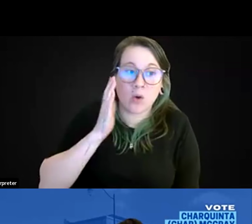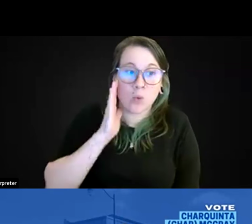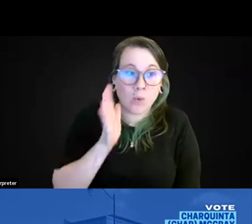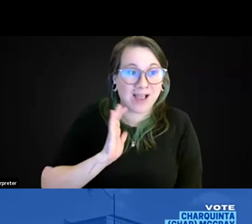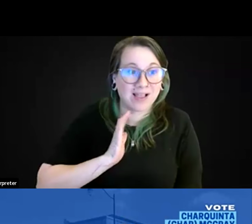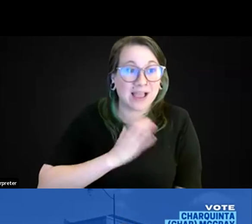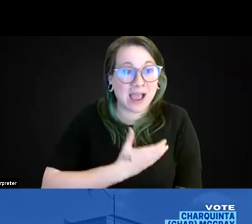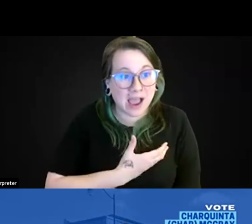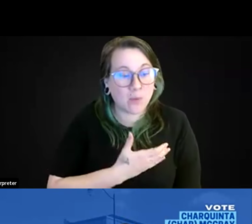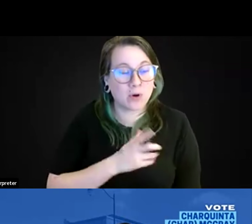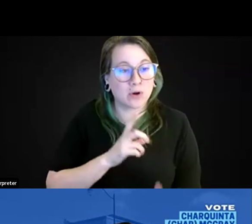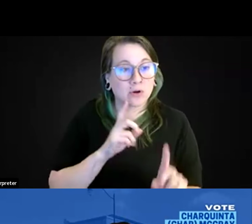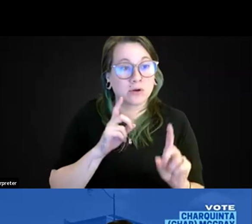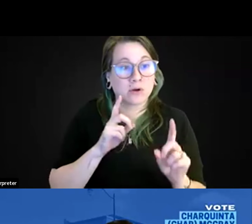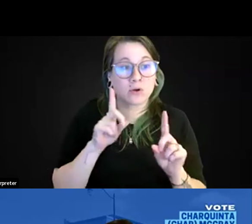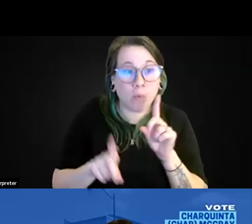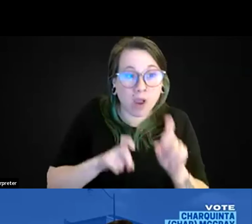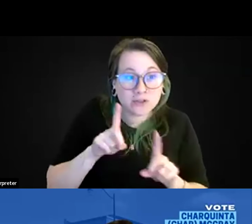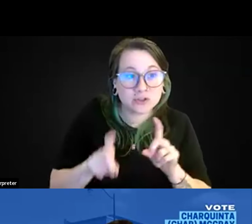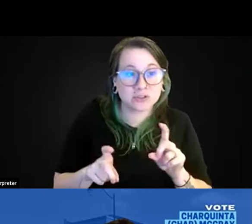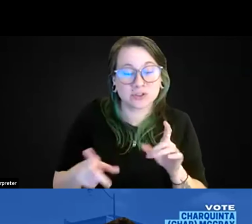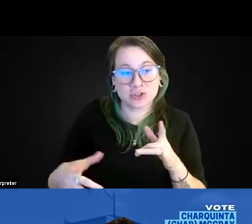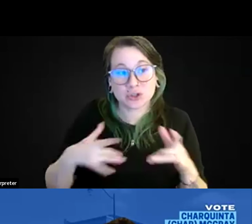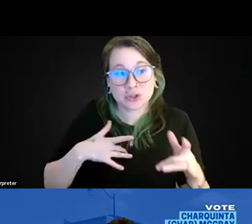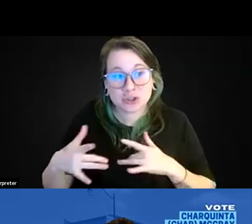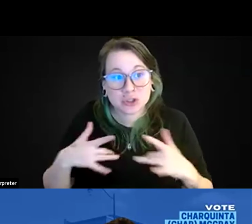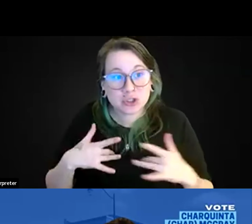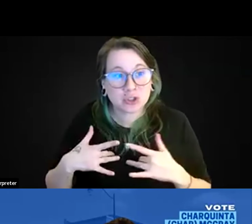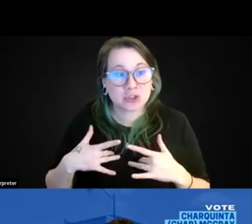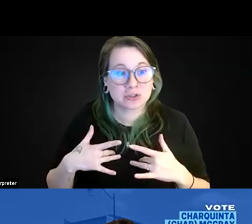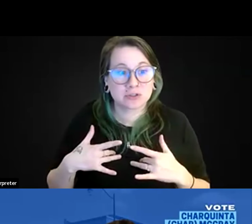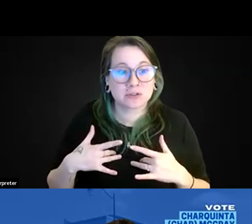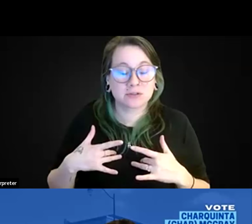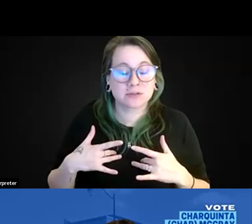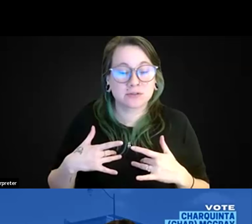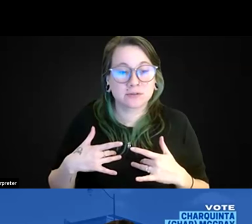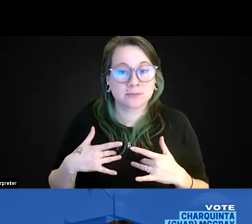questions, will our concerns be put,